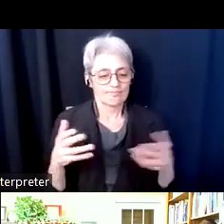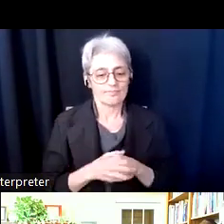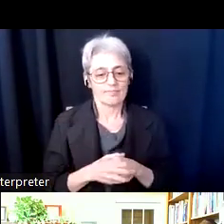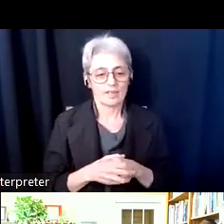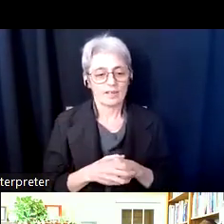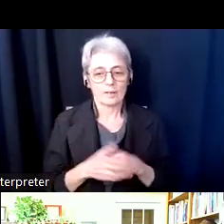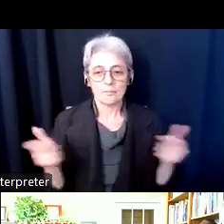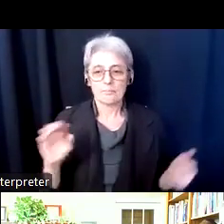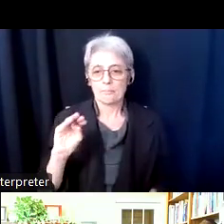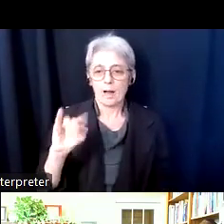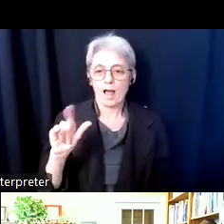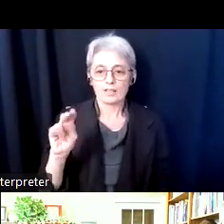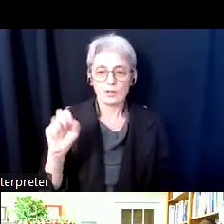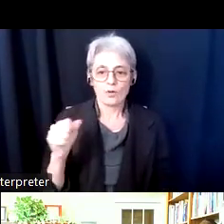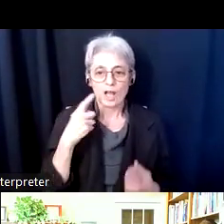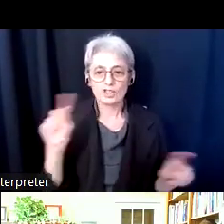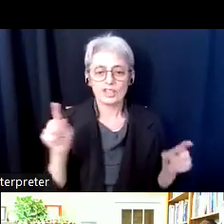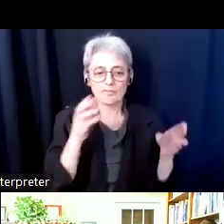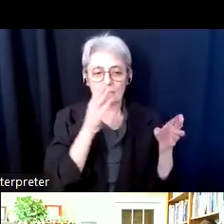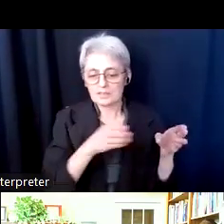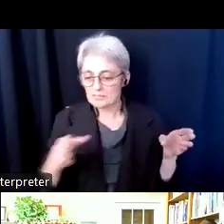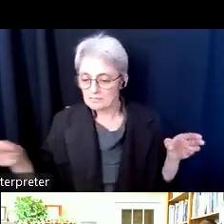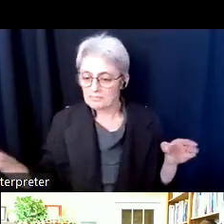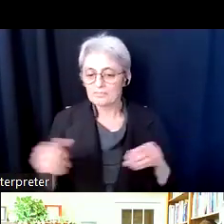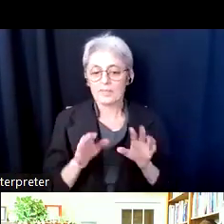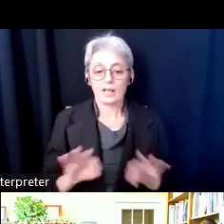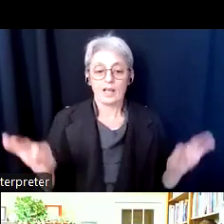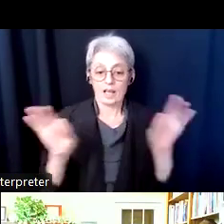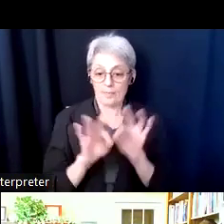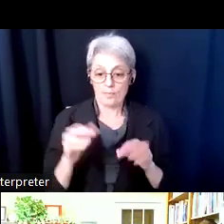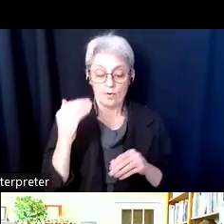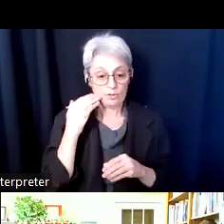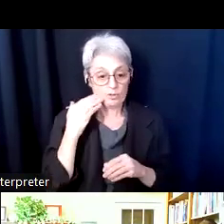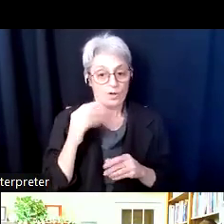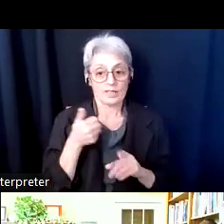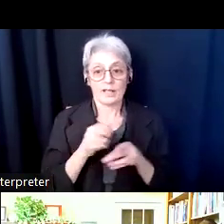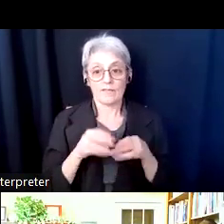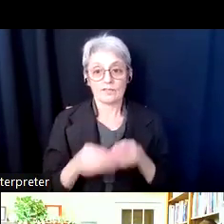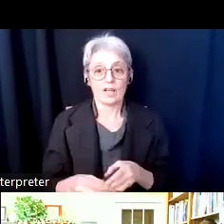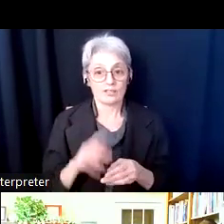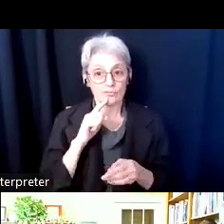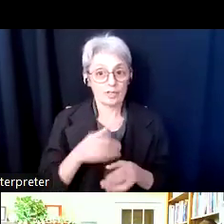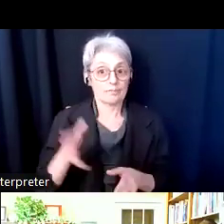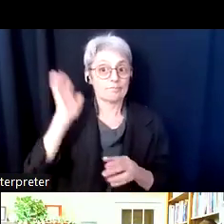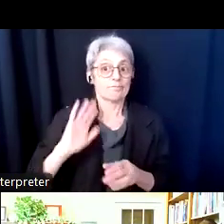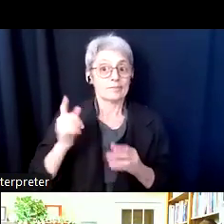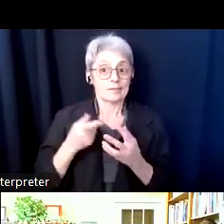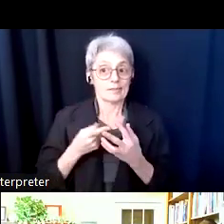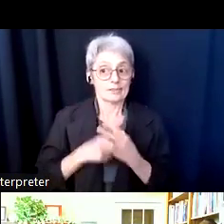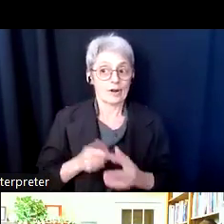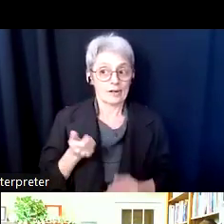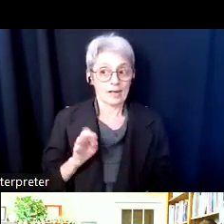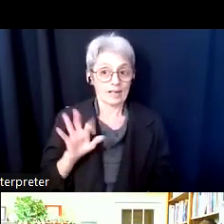milestones over time. Important to know that self-direction goes back even to 1953 in California,